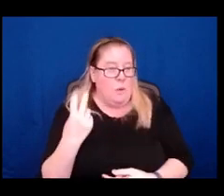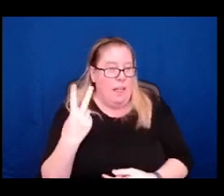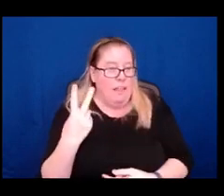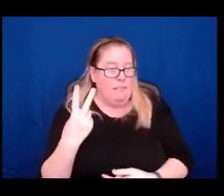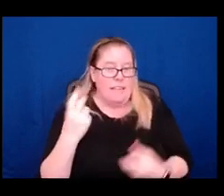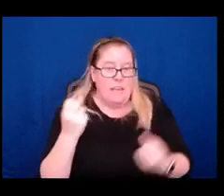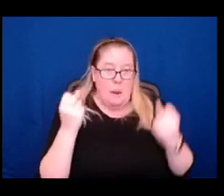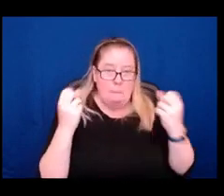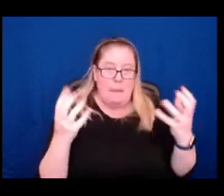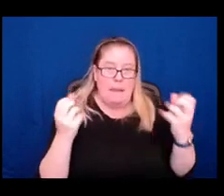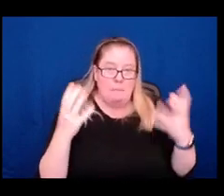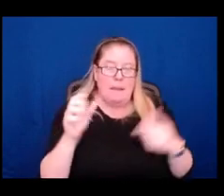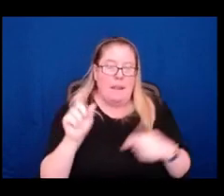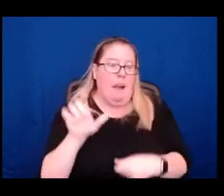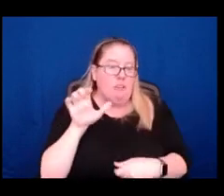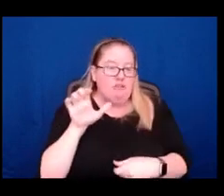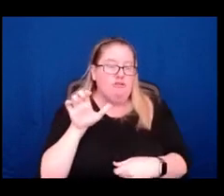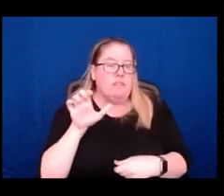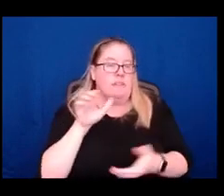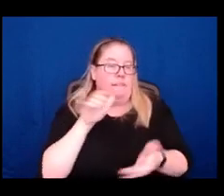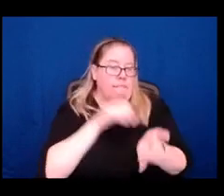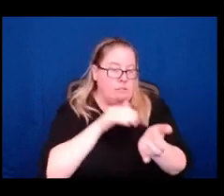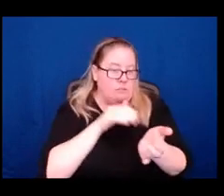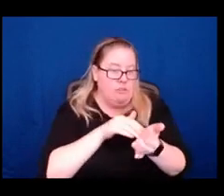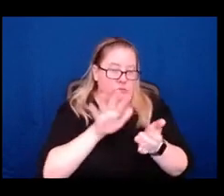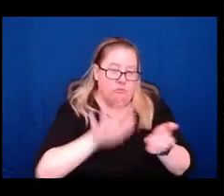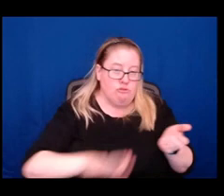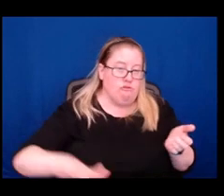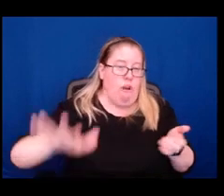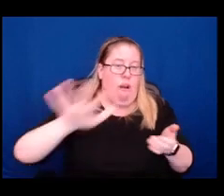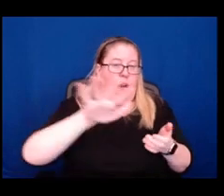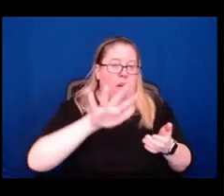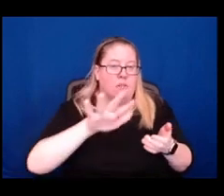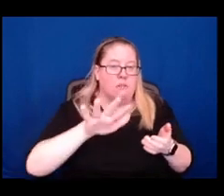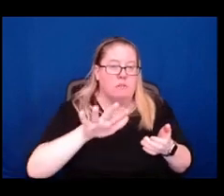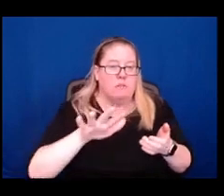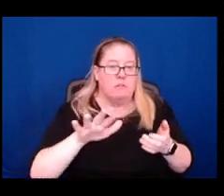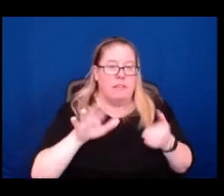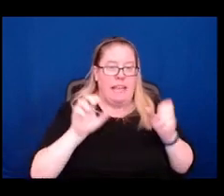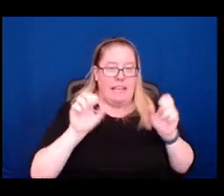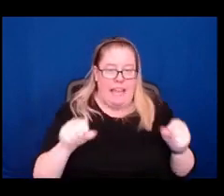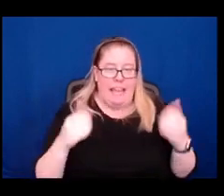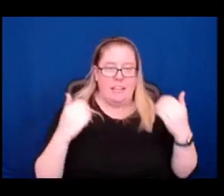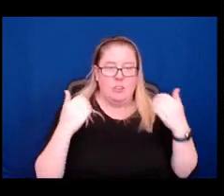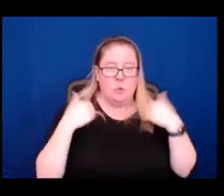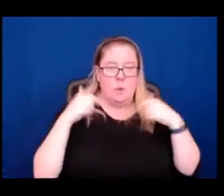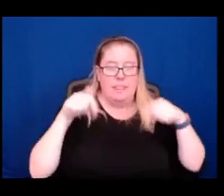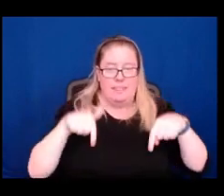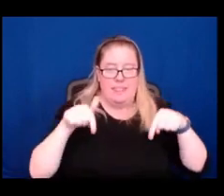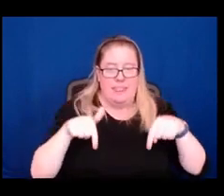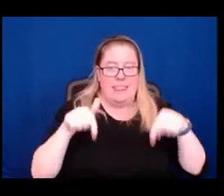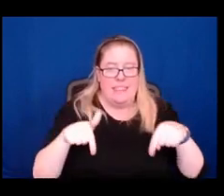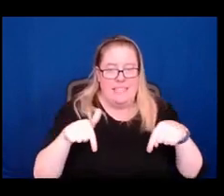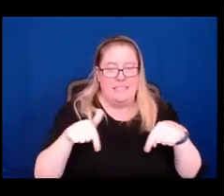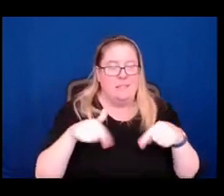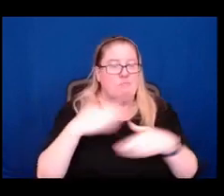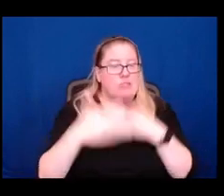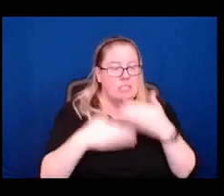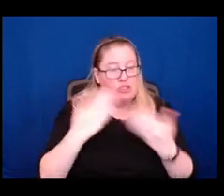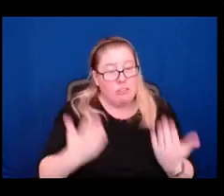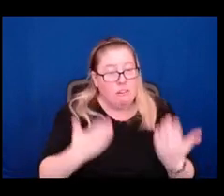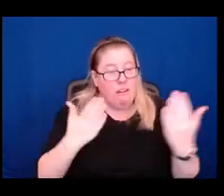have hundreds of physicians across the nation that are able to actually perform this as a procedure and offer it to